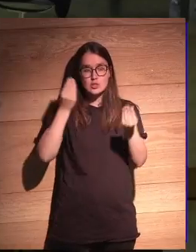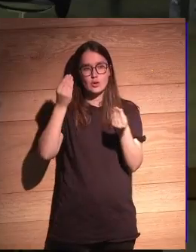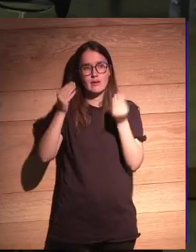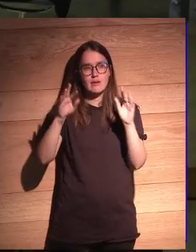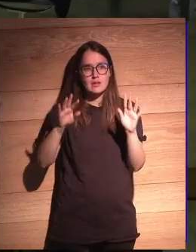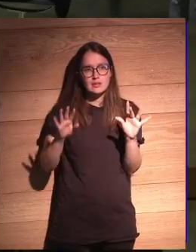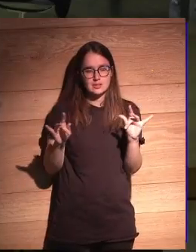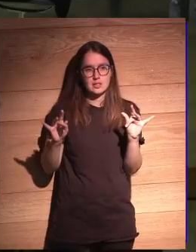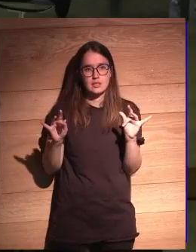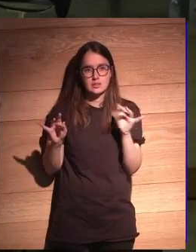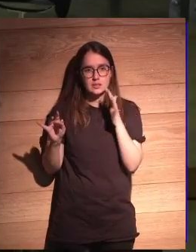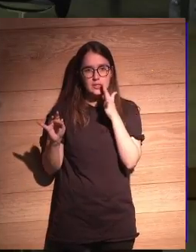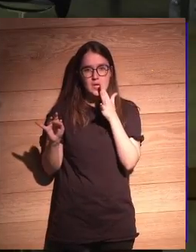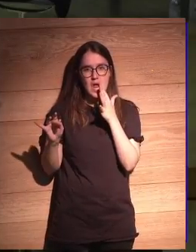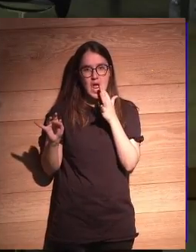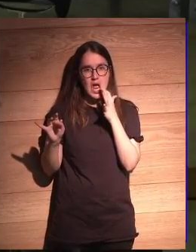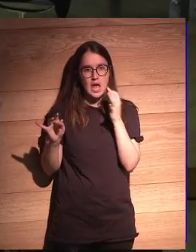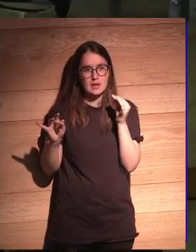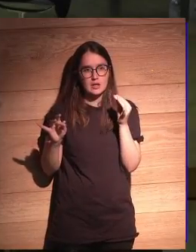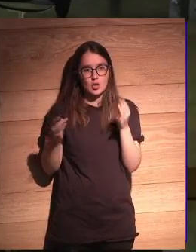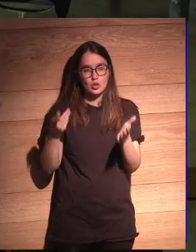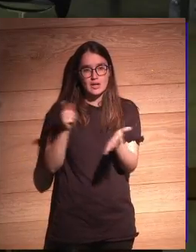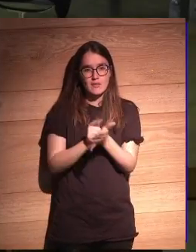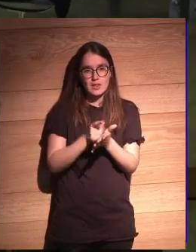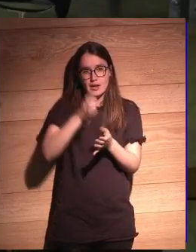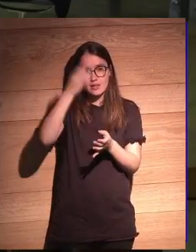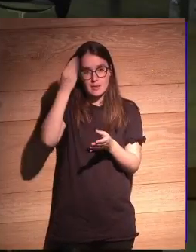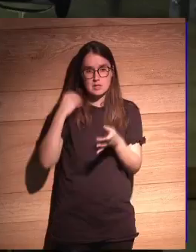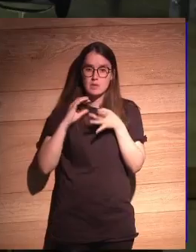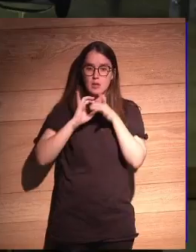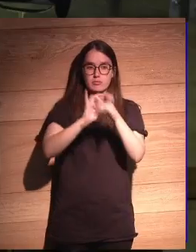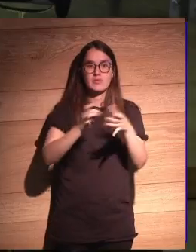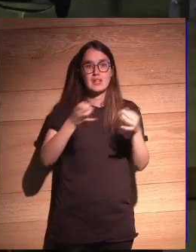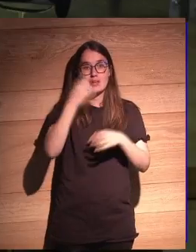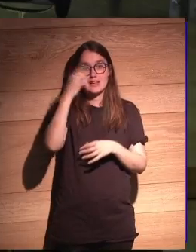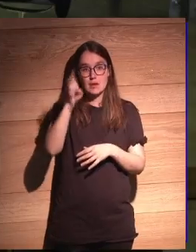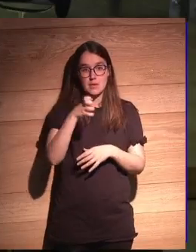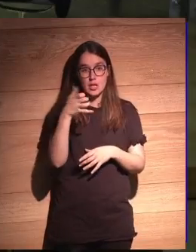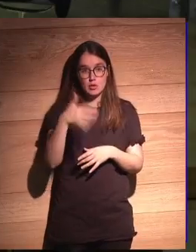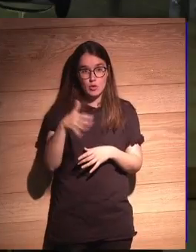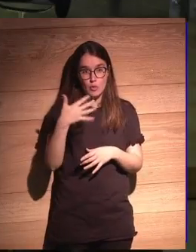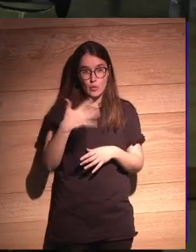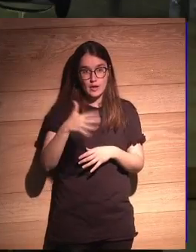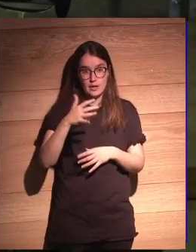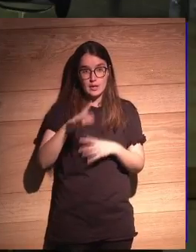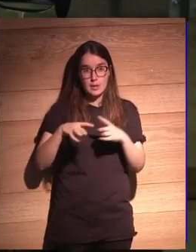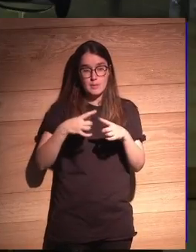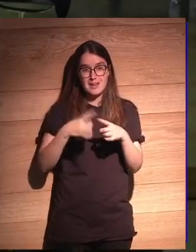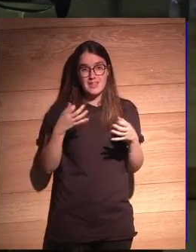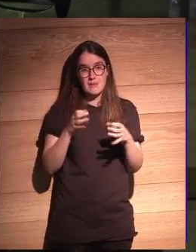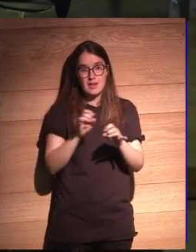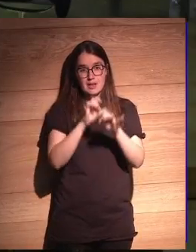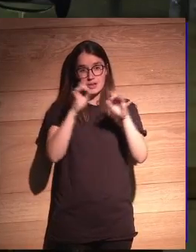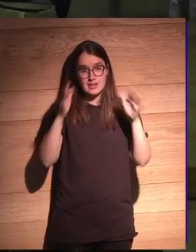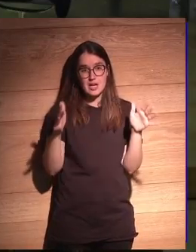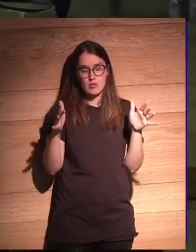So I think that maybe we, grabbing this idea of knowing where we come from,